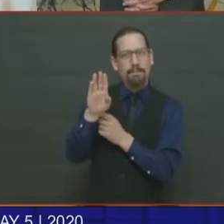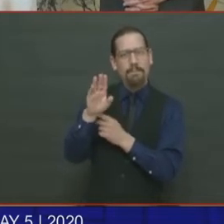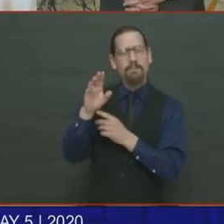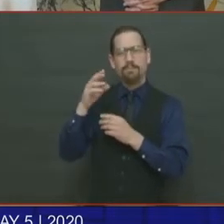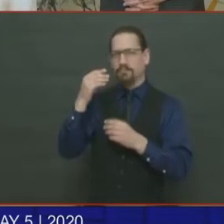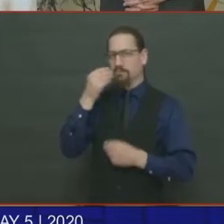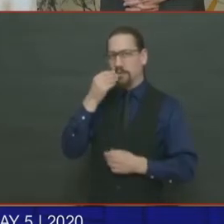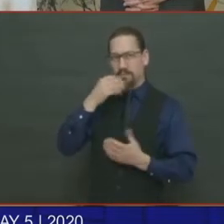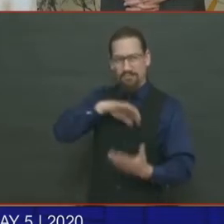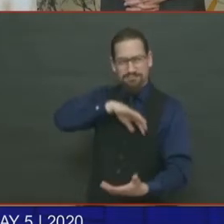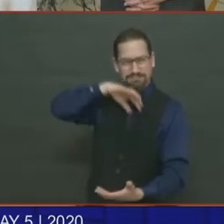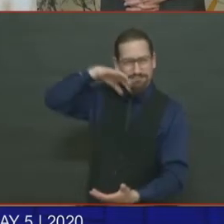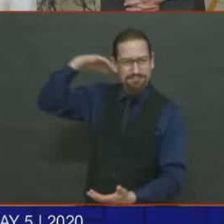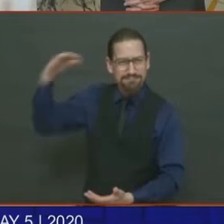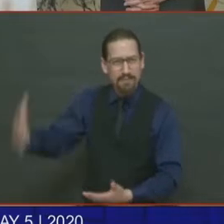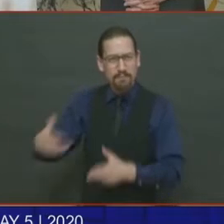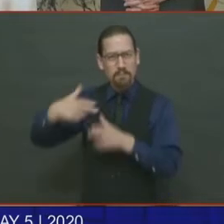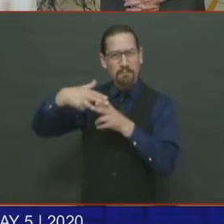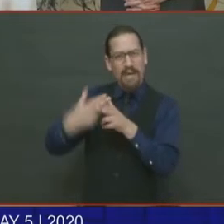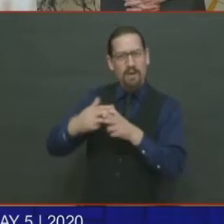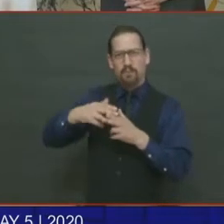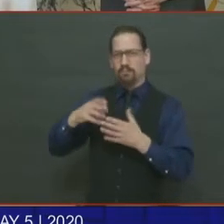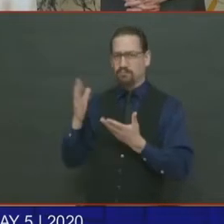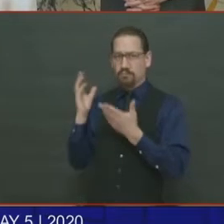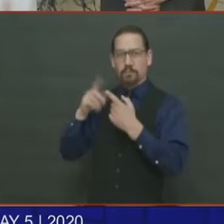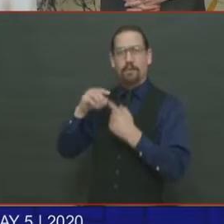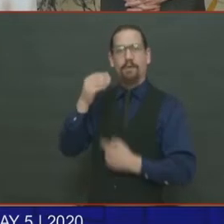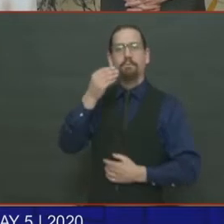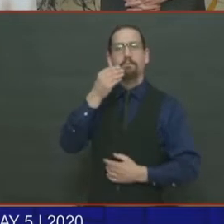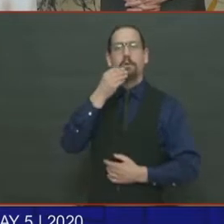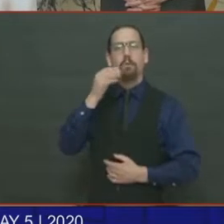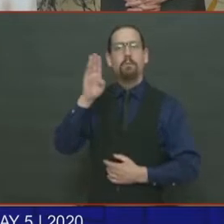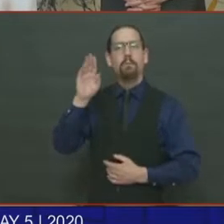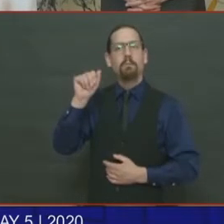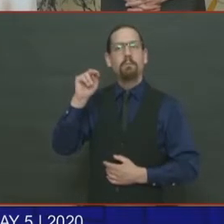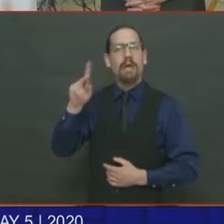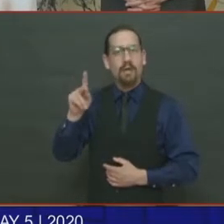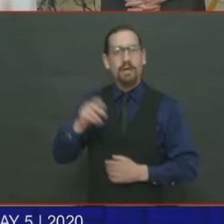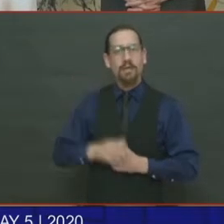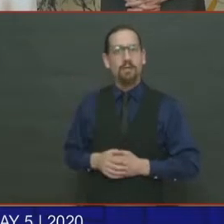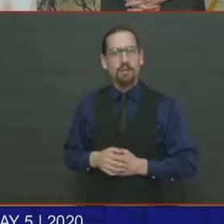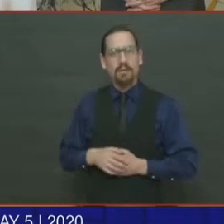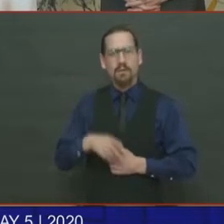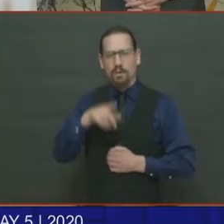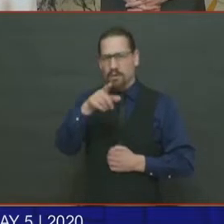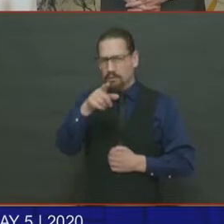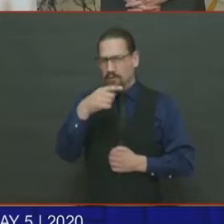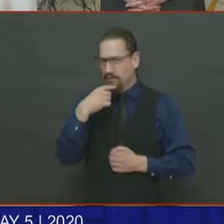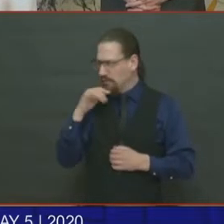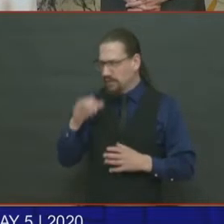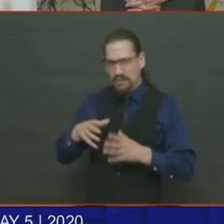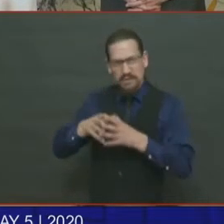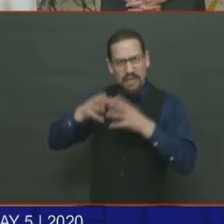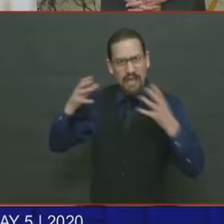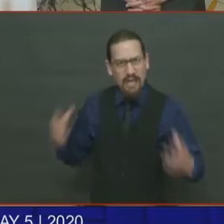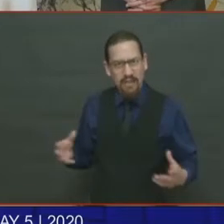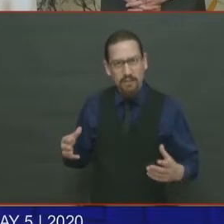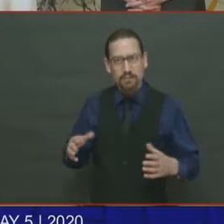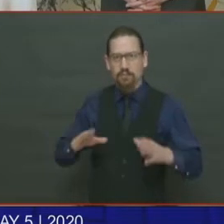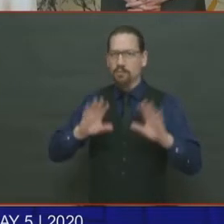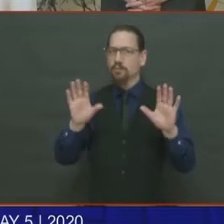lot? Sounds like a lot. That's an increase of 40% over this time last